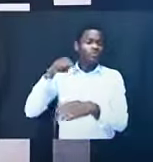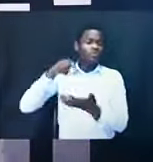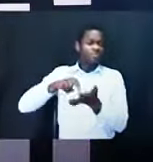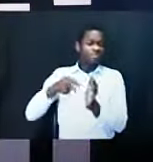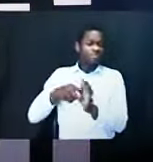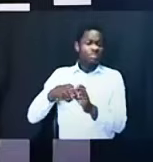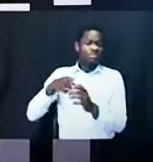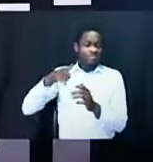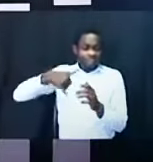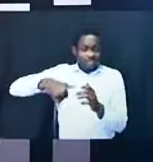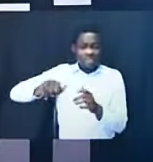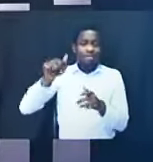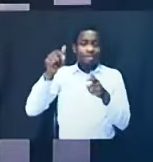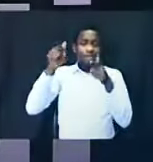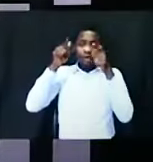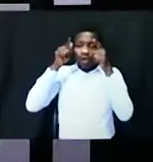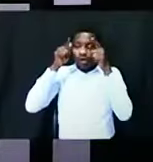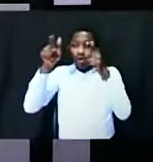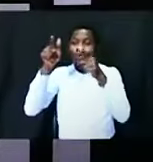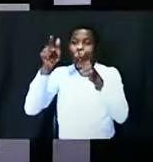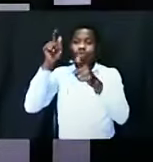view.